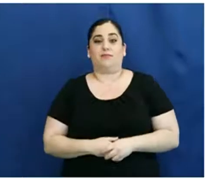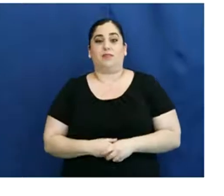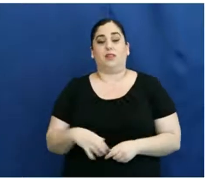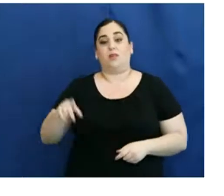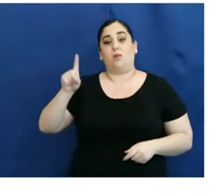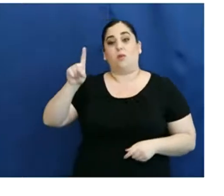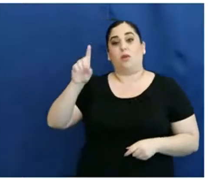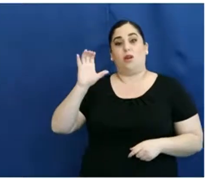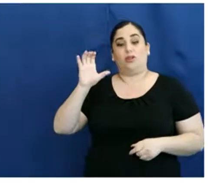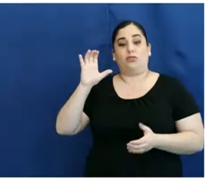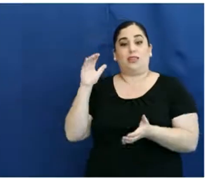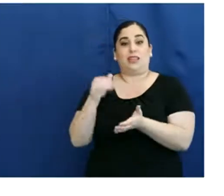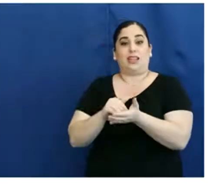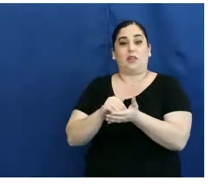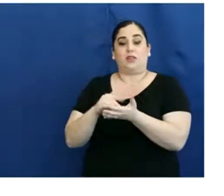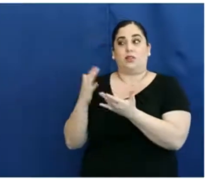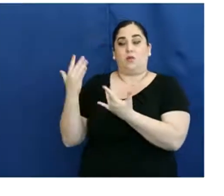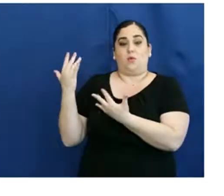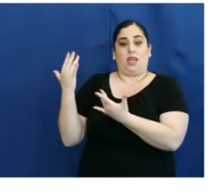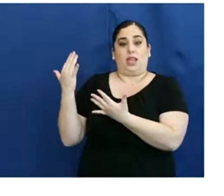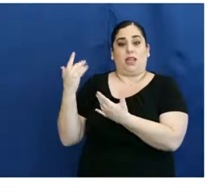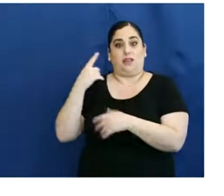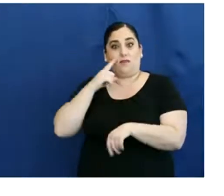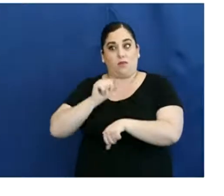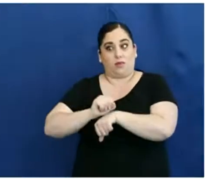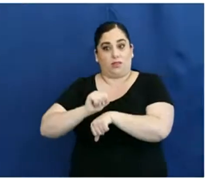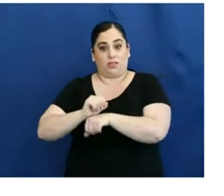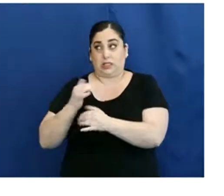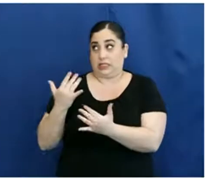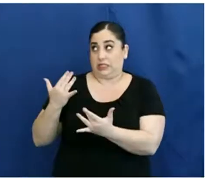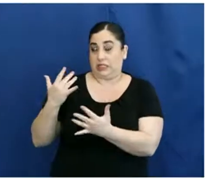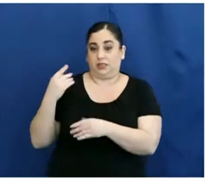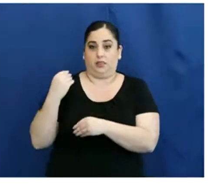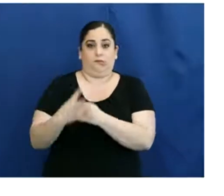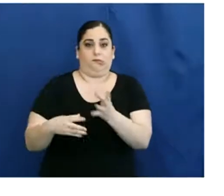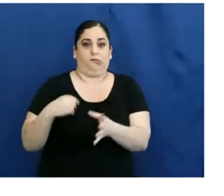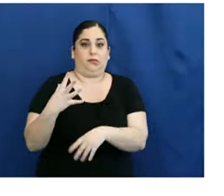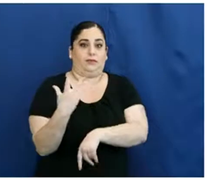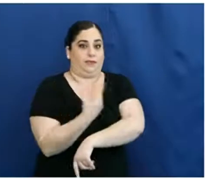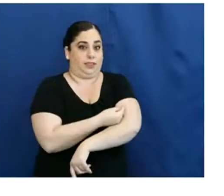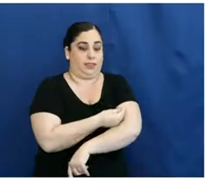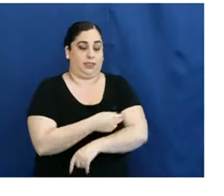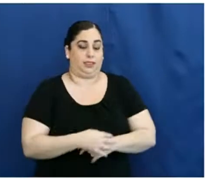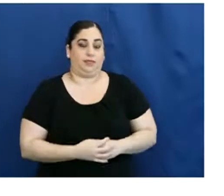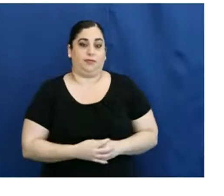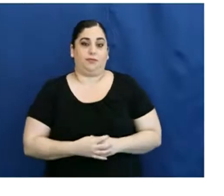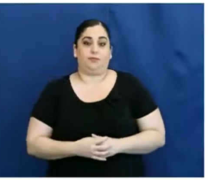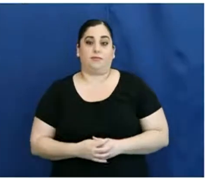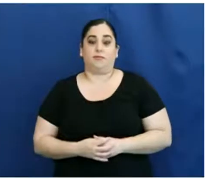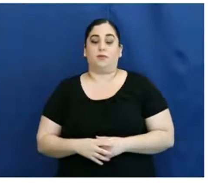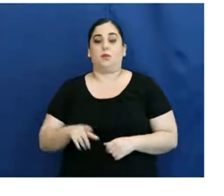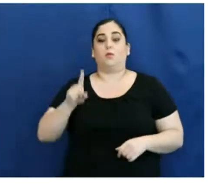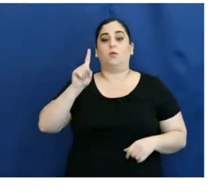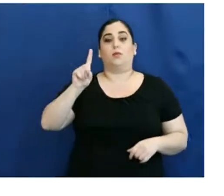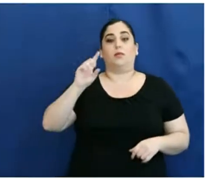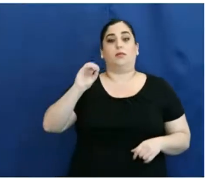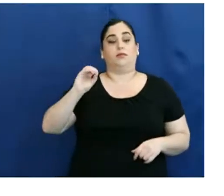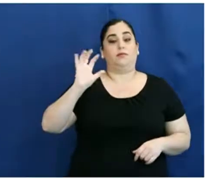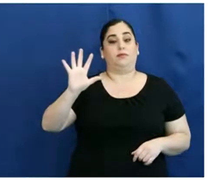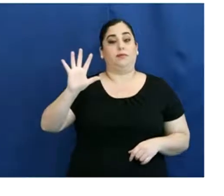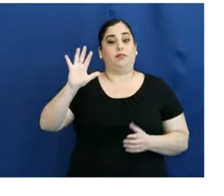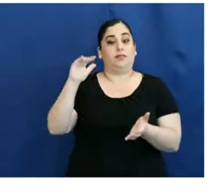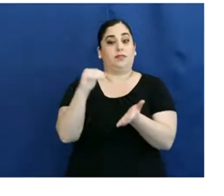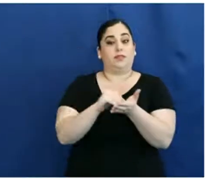pending documentation, and those to be administered are upcoming appointments that we have. And so we really are running right at the